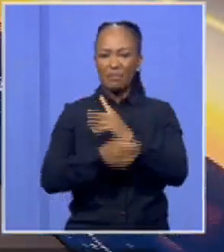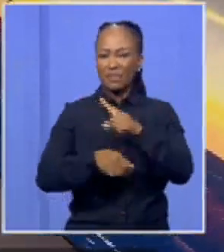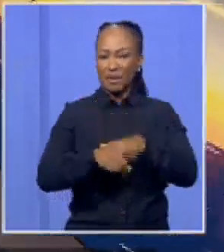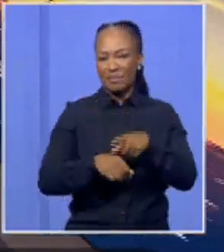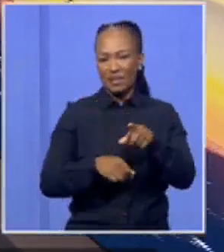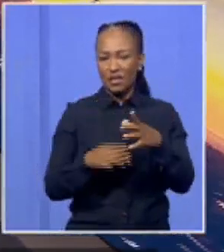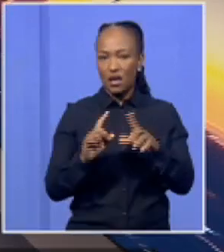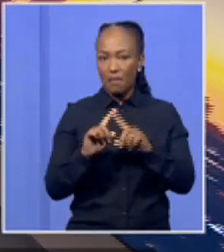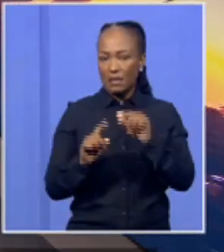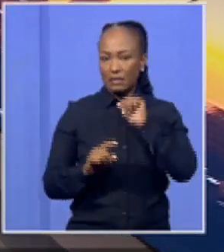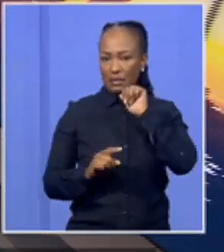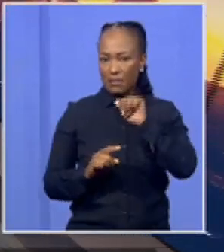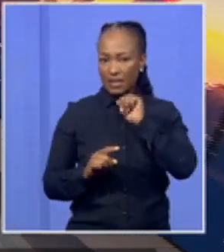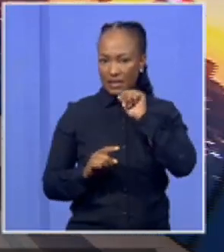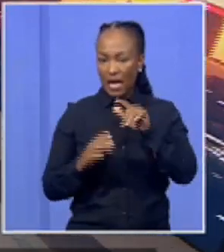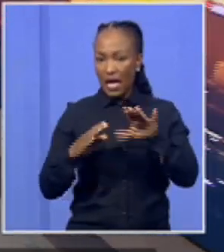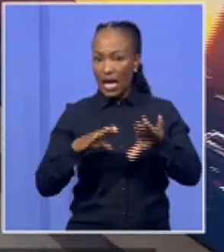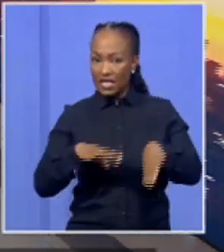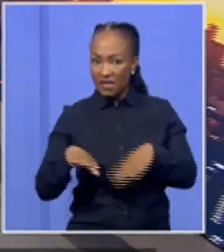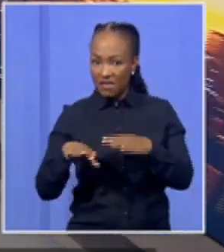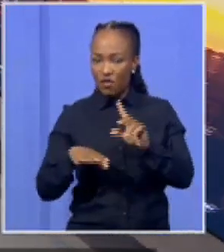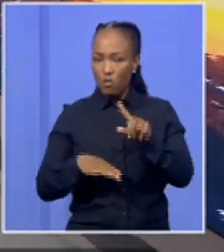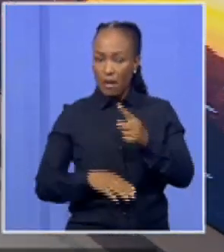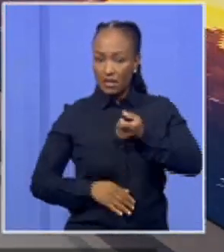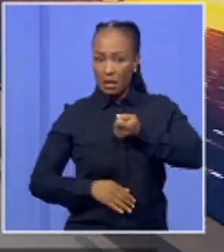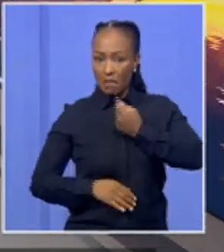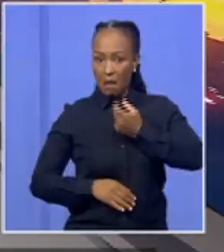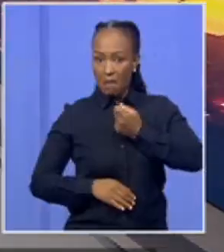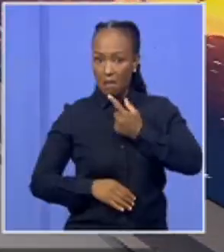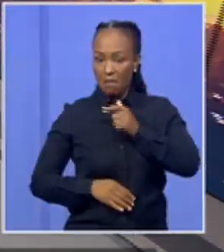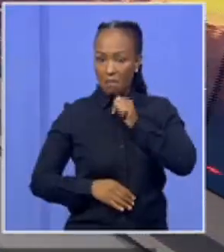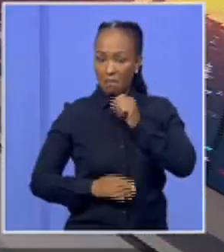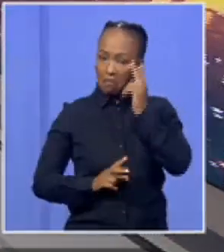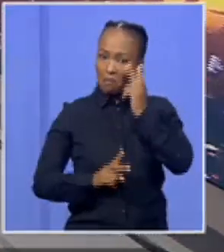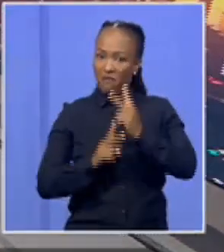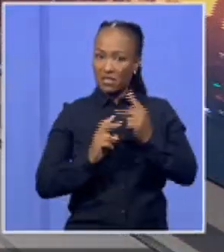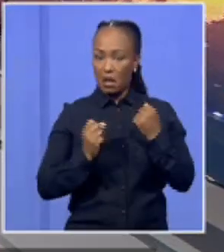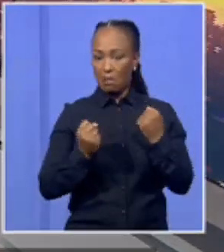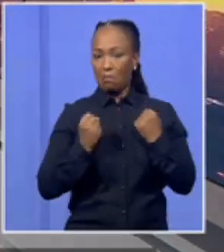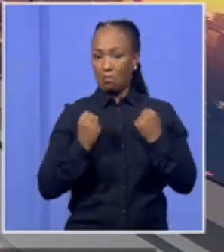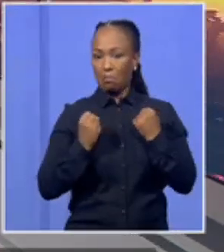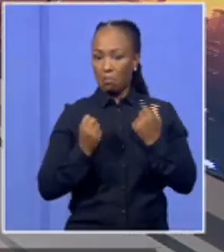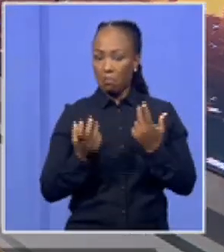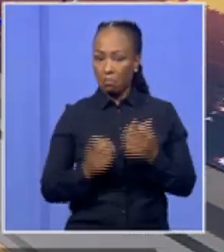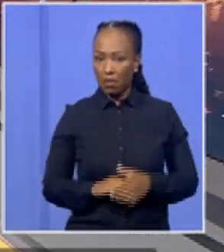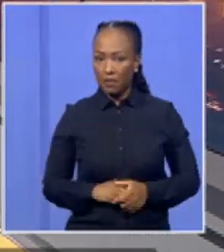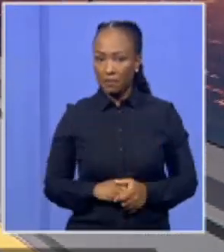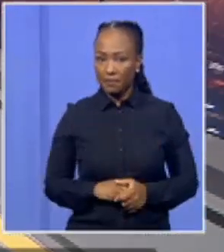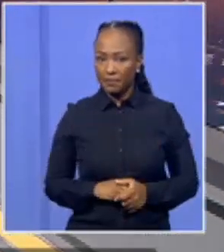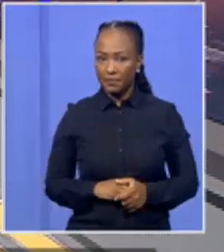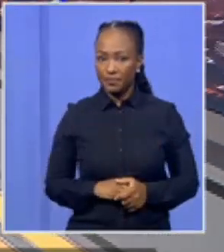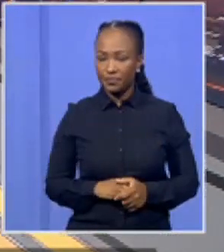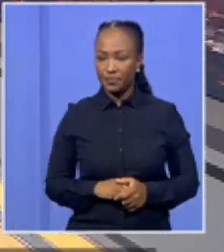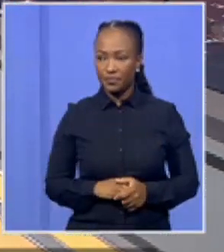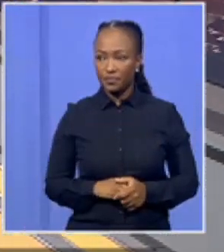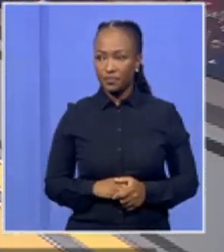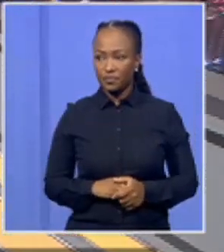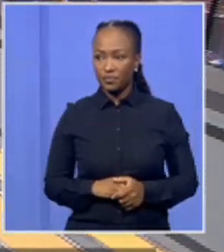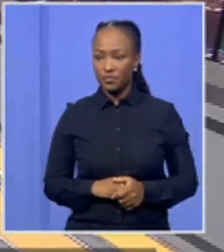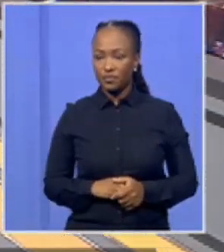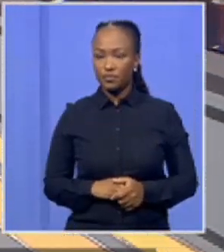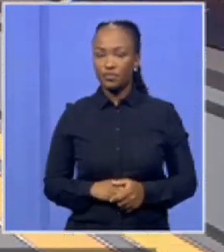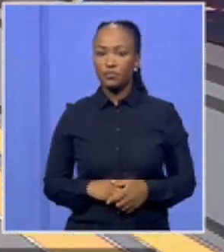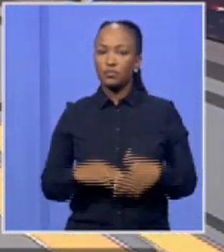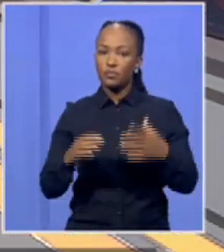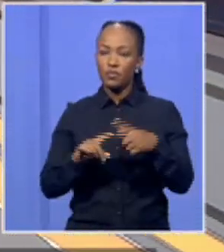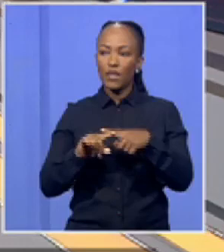your lifestyle is and whether or not you're a professional athlete? Well, depending on your exercising level, I would